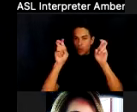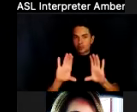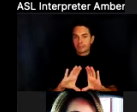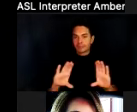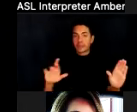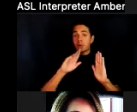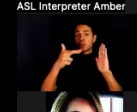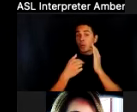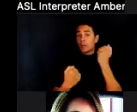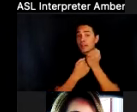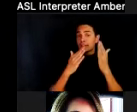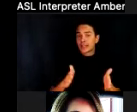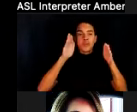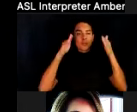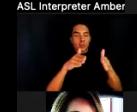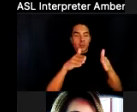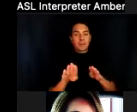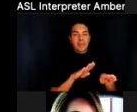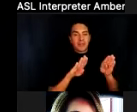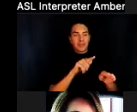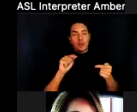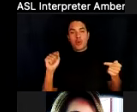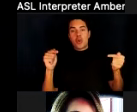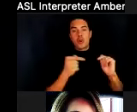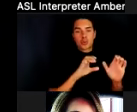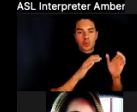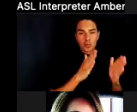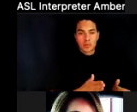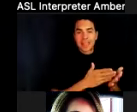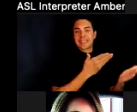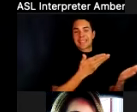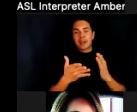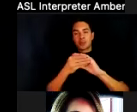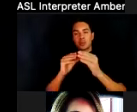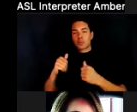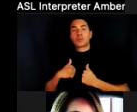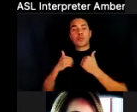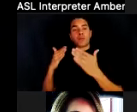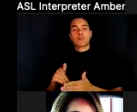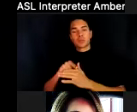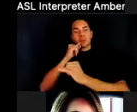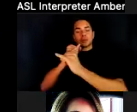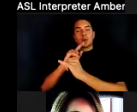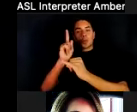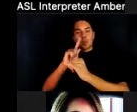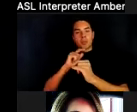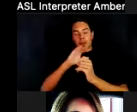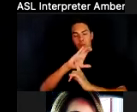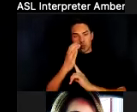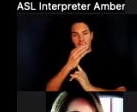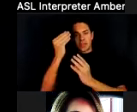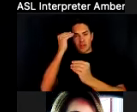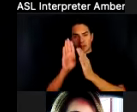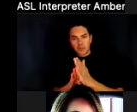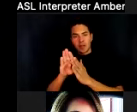to institutions, where a thorough and culturally respectful response can be developed in order to change responses and